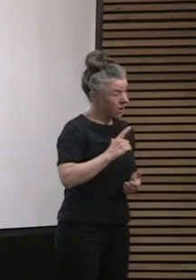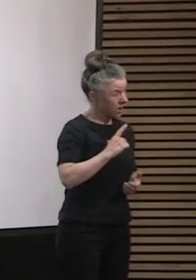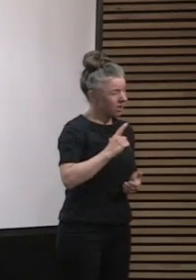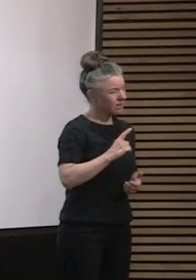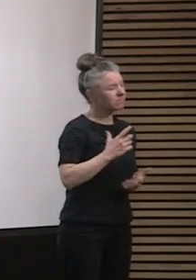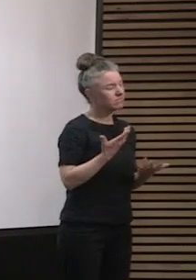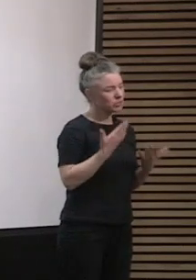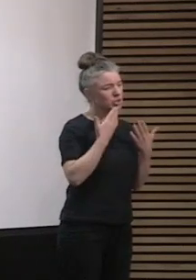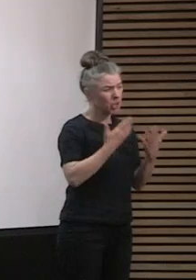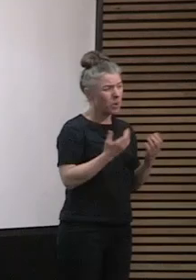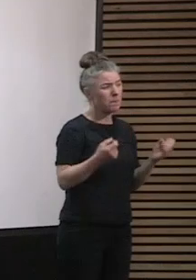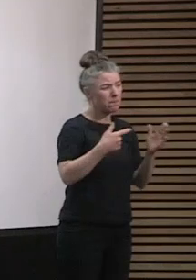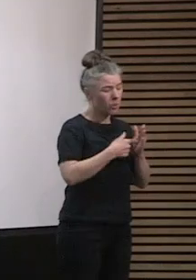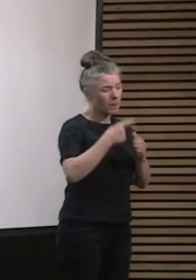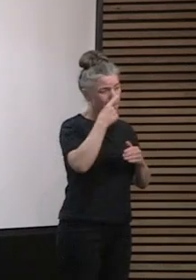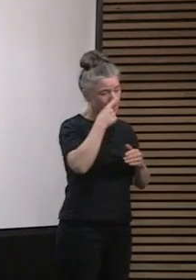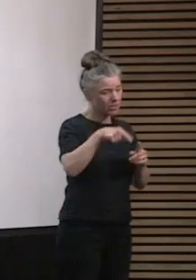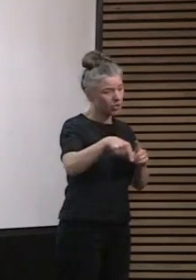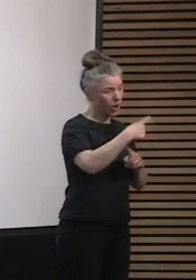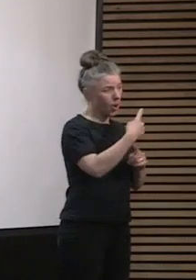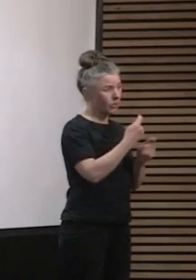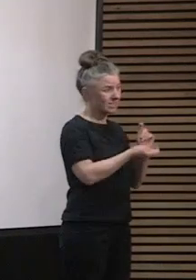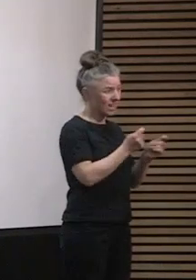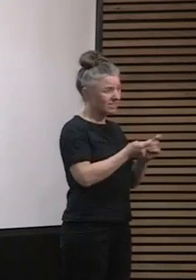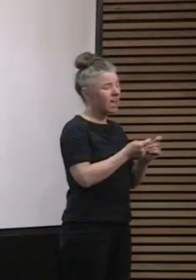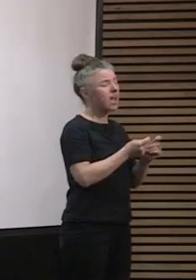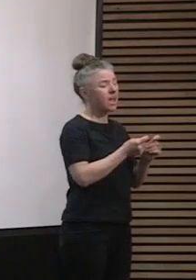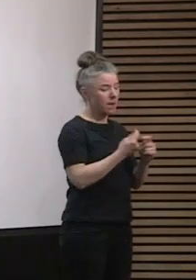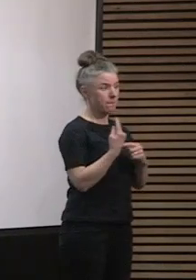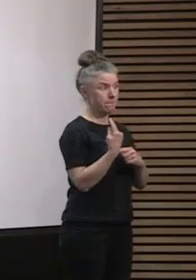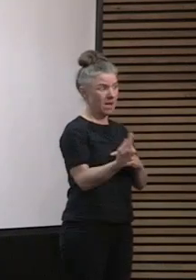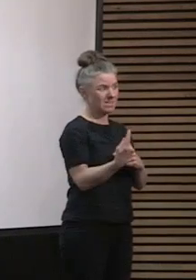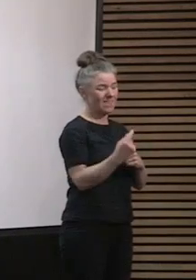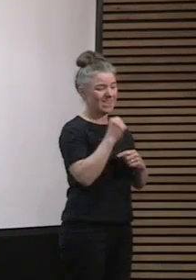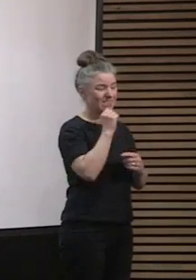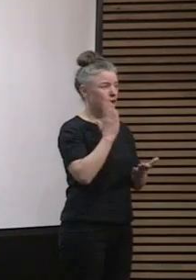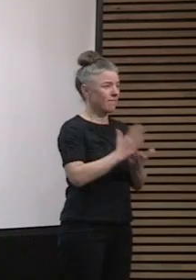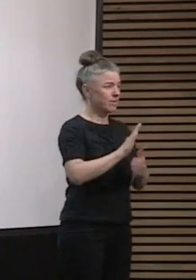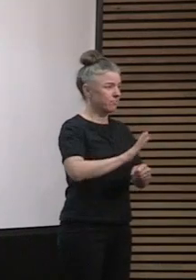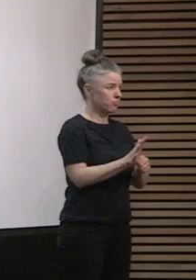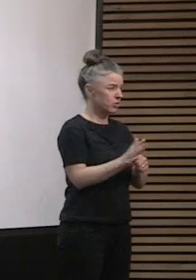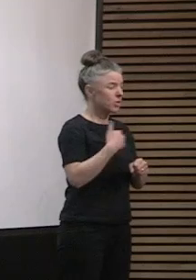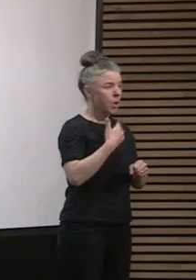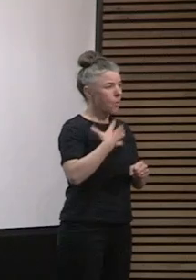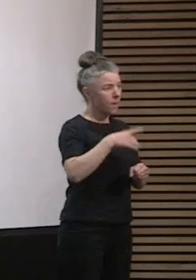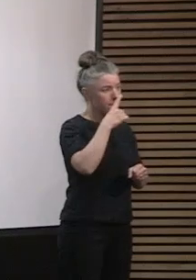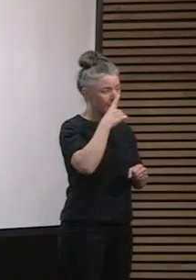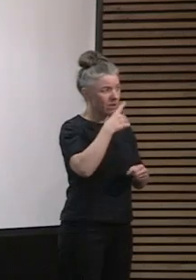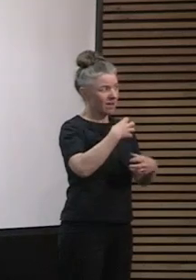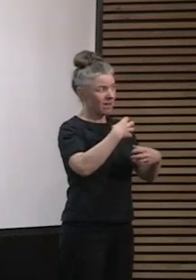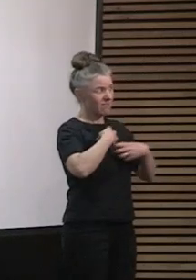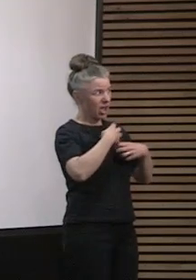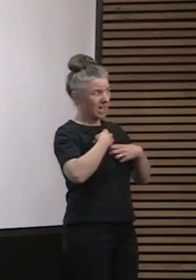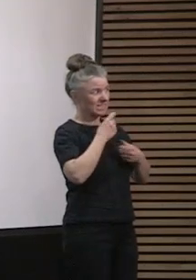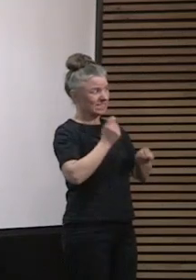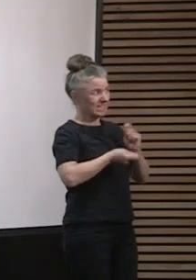emphasise the importance of getting tested and then self-isolating if you test positive. We do not want people to be afraid to get